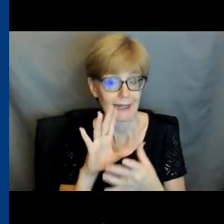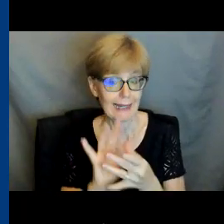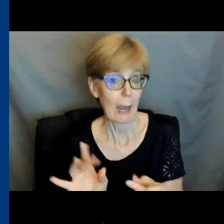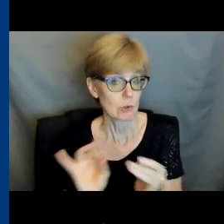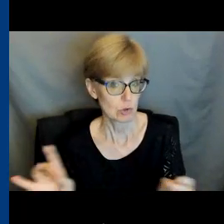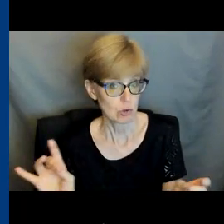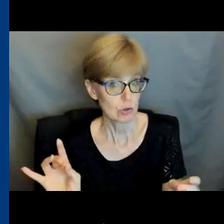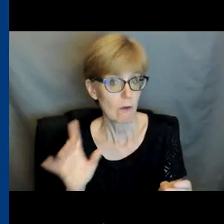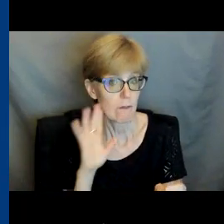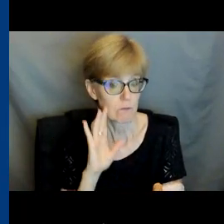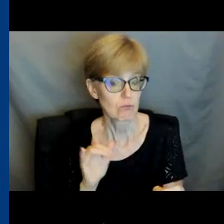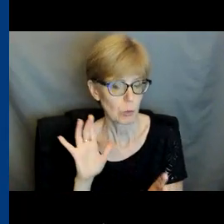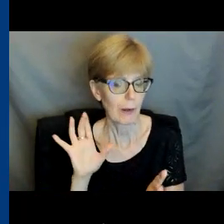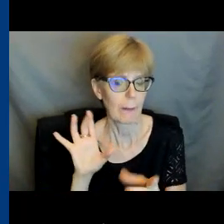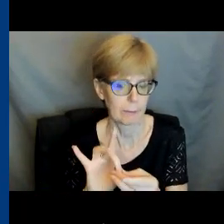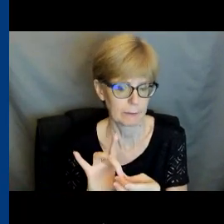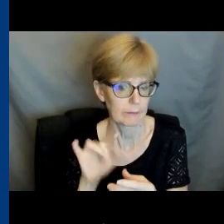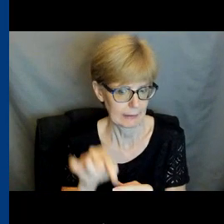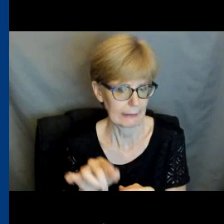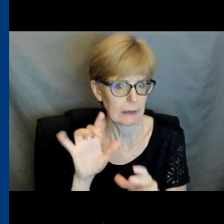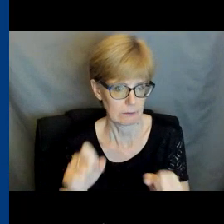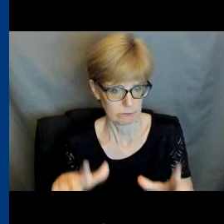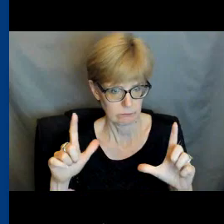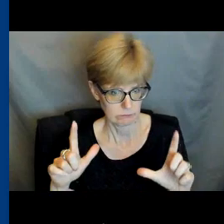them in the chat there.